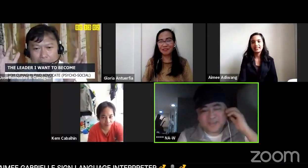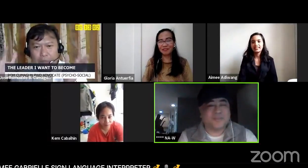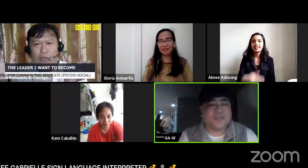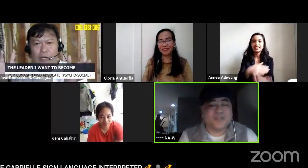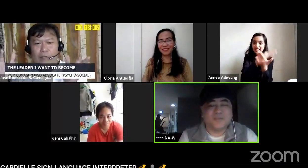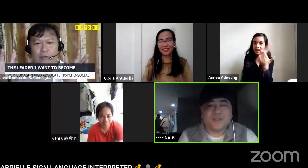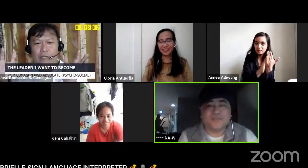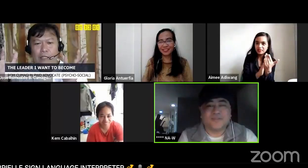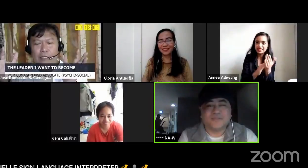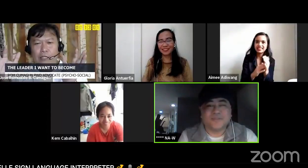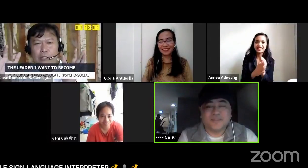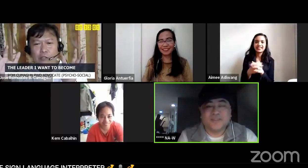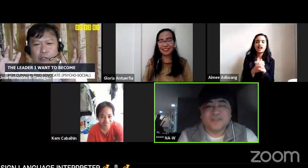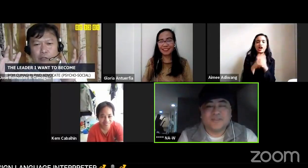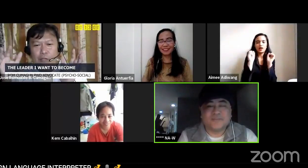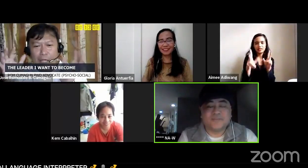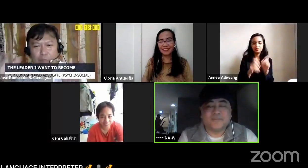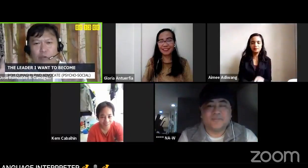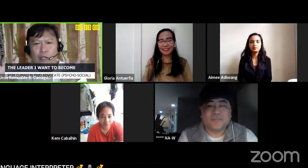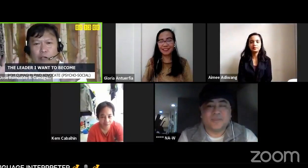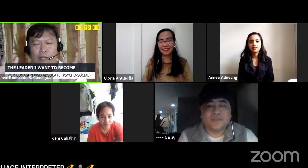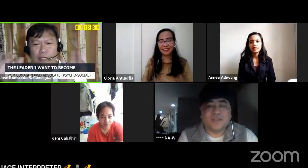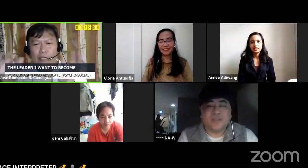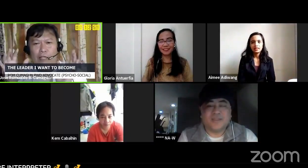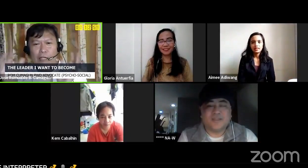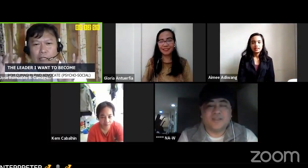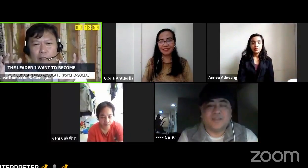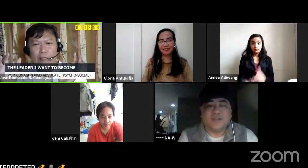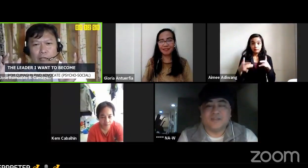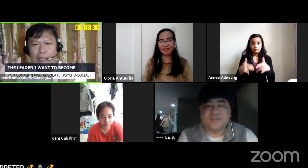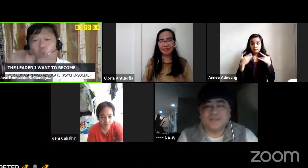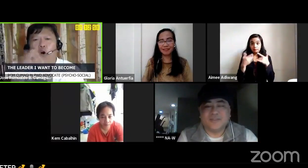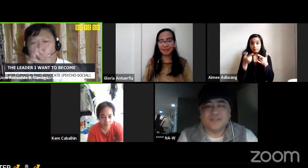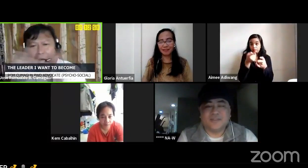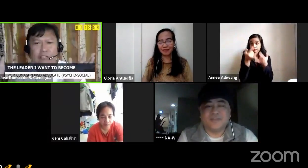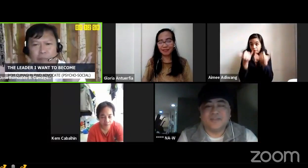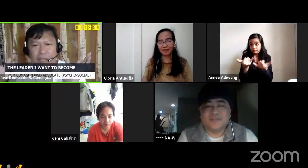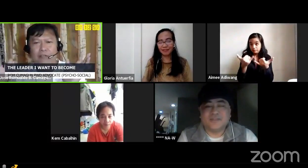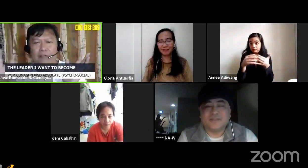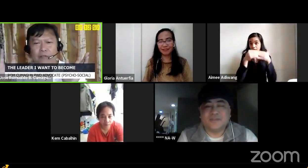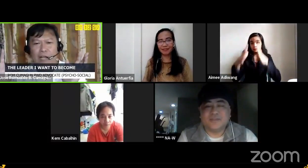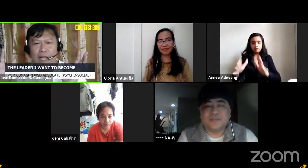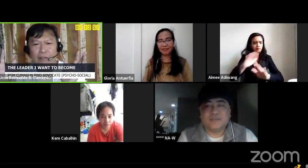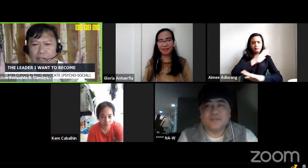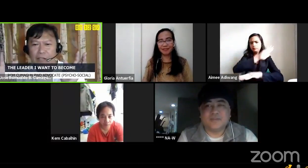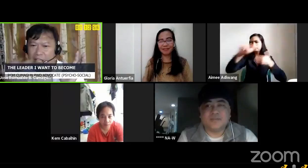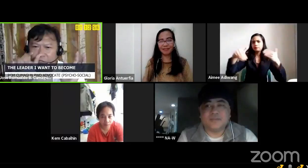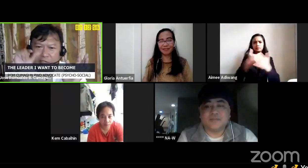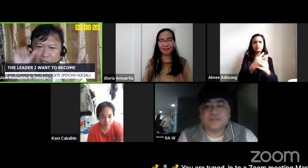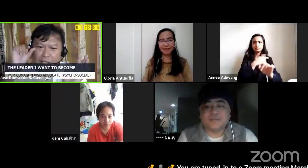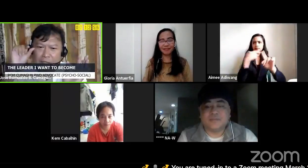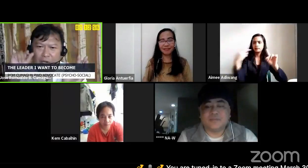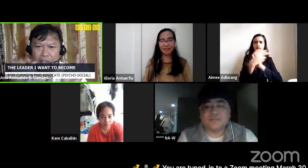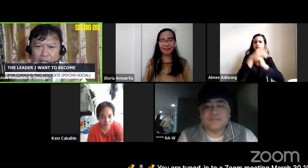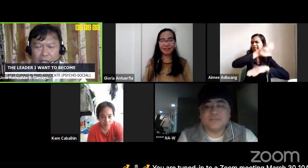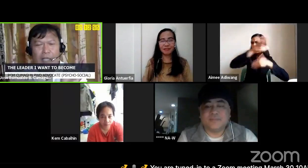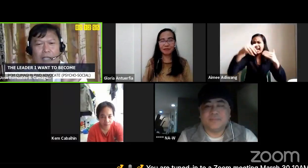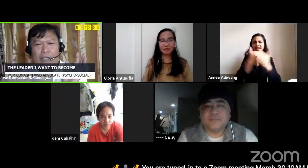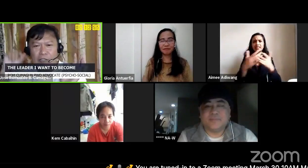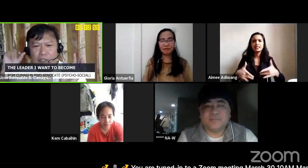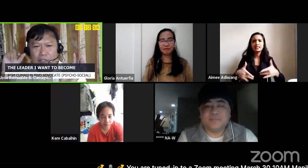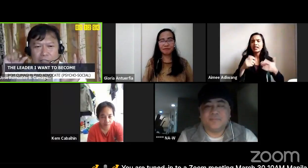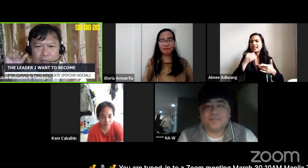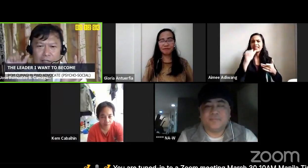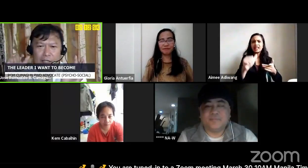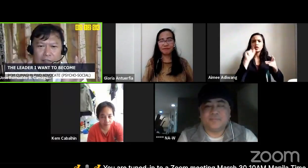that cannot be done in one lifetime. Yung life mo ngayon as a leader in all aspects of your life, not just a